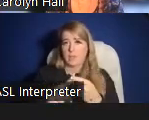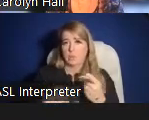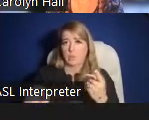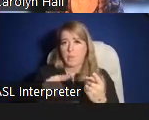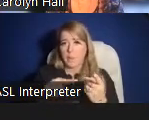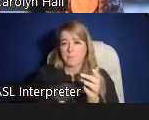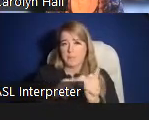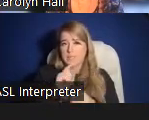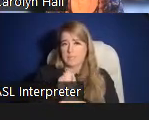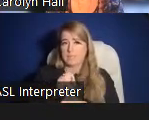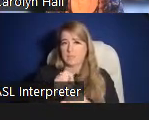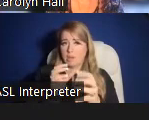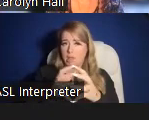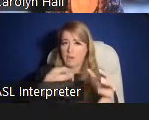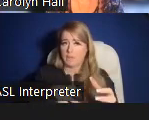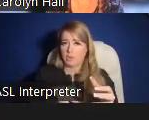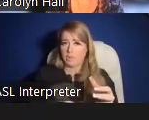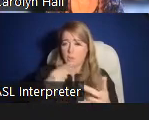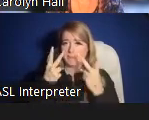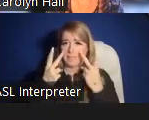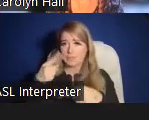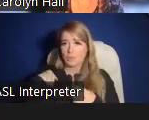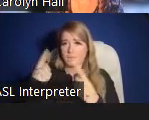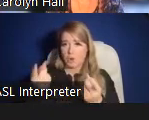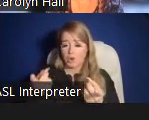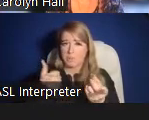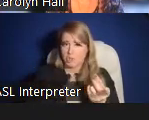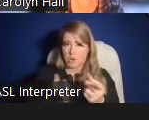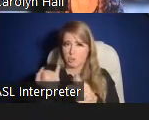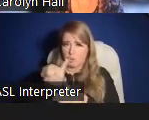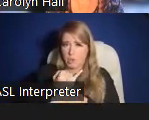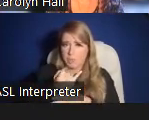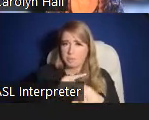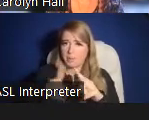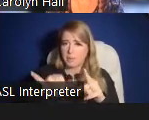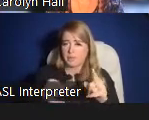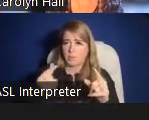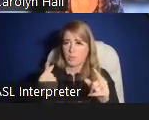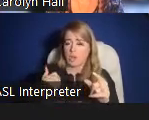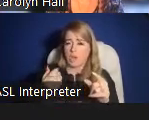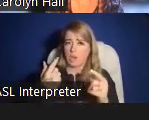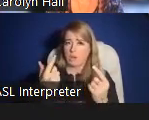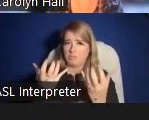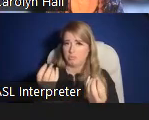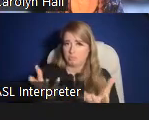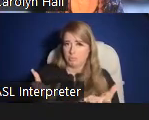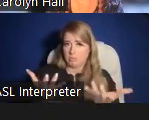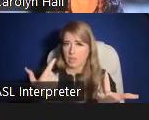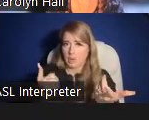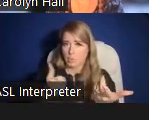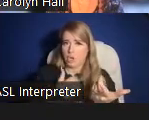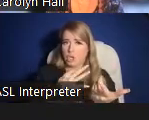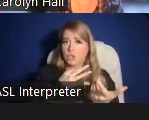is like a lot of the grievances that we've had? Like, sorry to interrupt you, but that's kind of like what I also want to know is where does it go